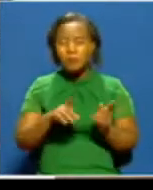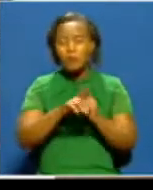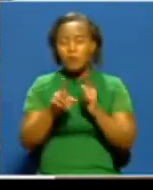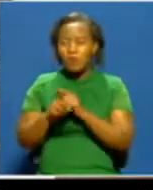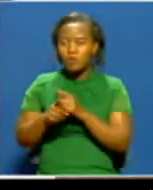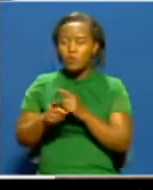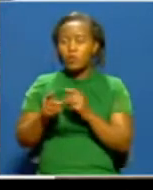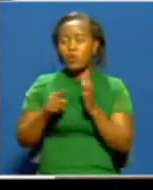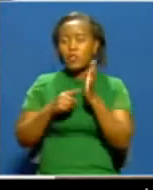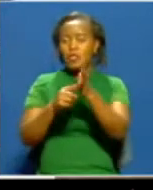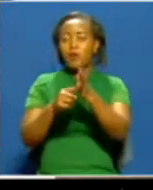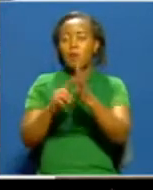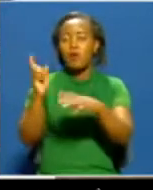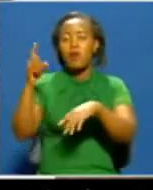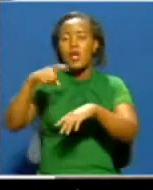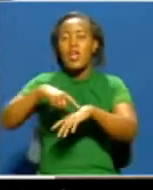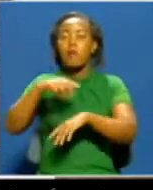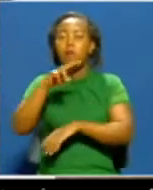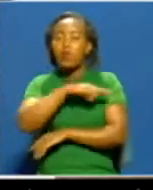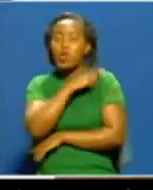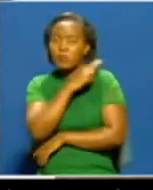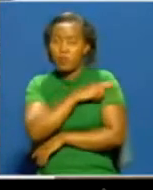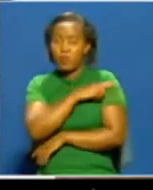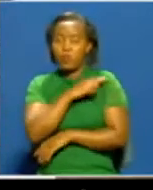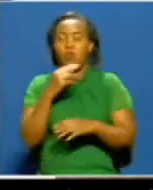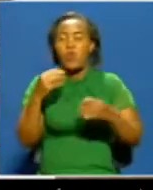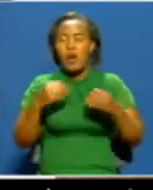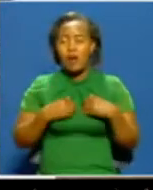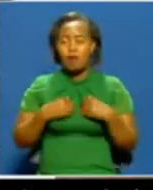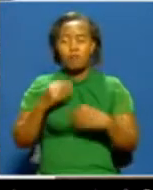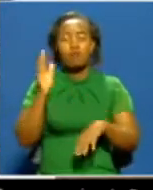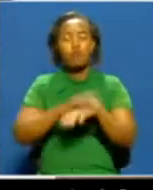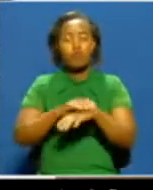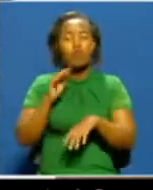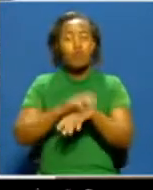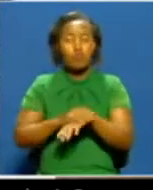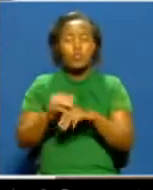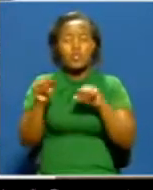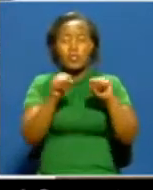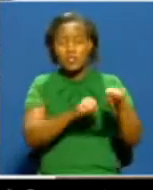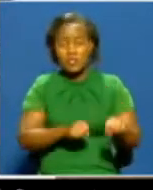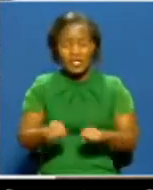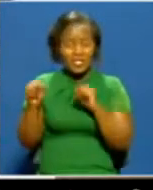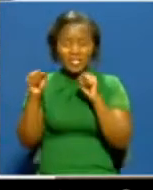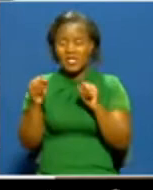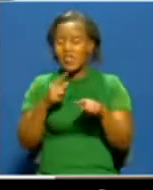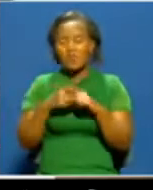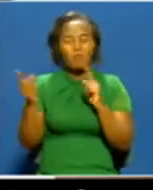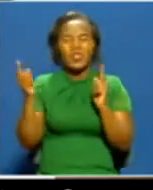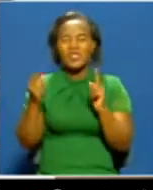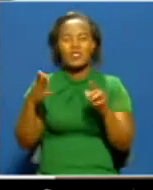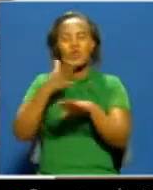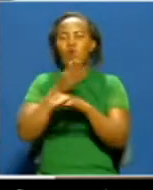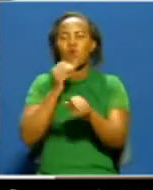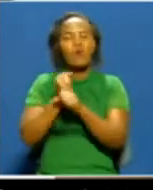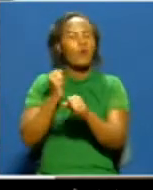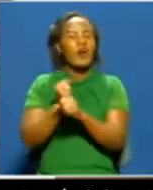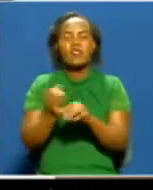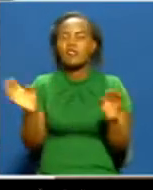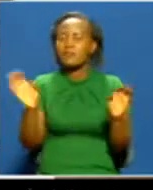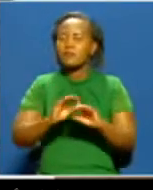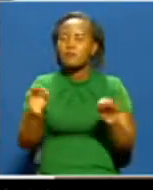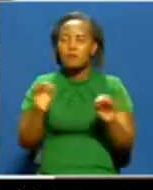Embu Hospital, which has got a fairly good structure as well, they were not overwhelmed. The coast was not